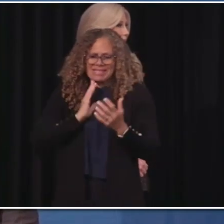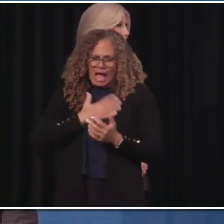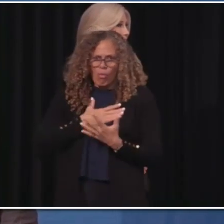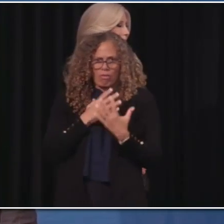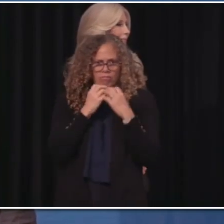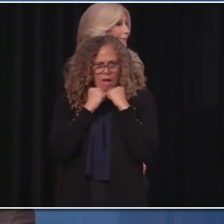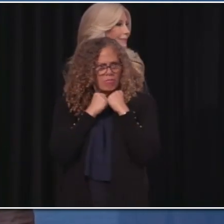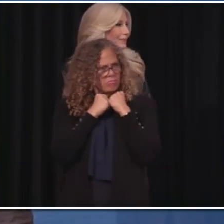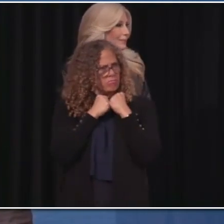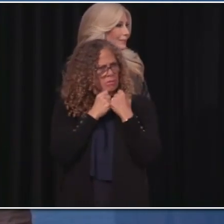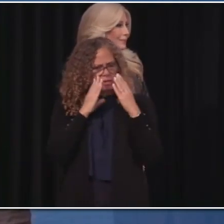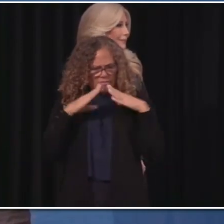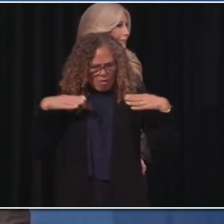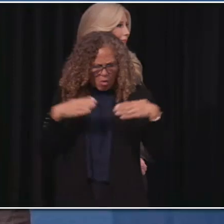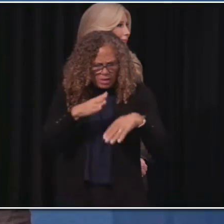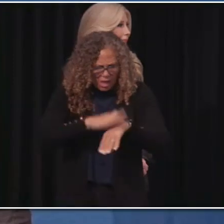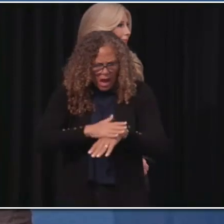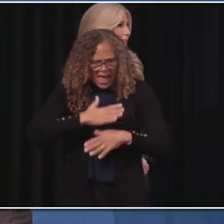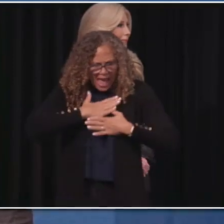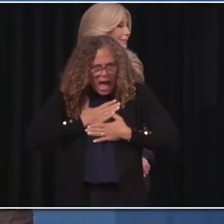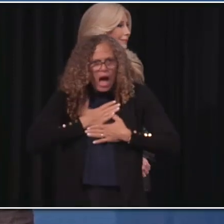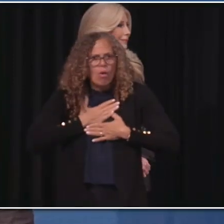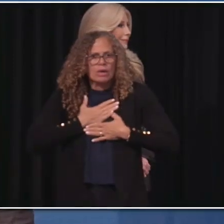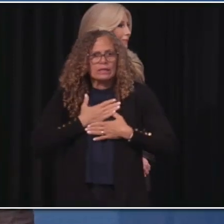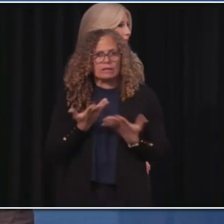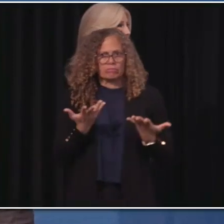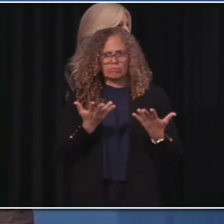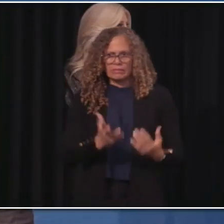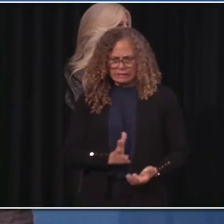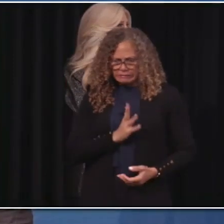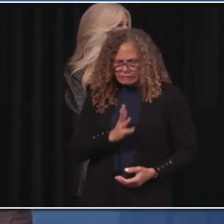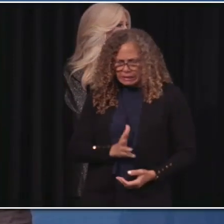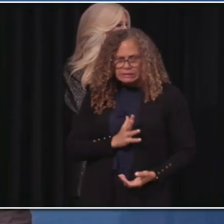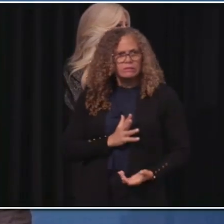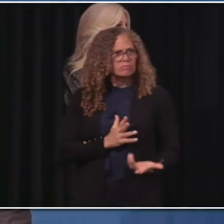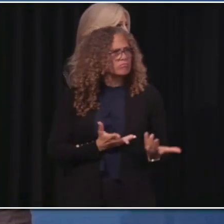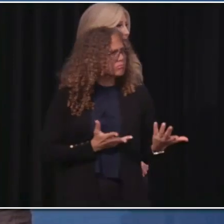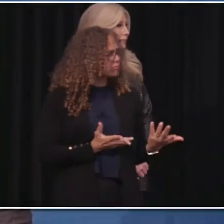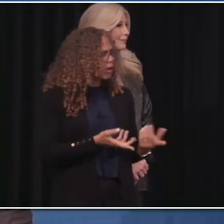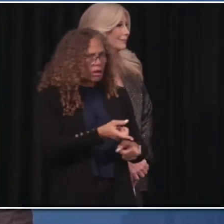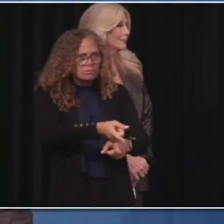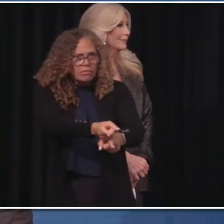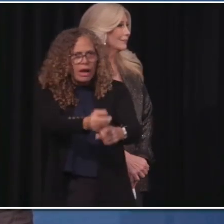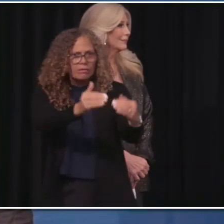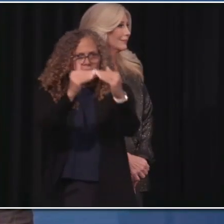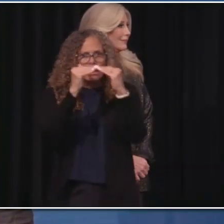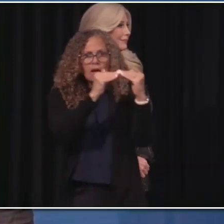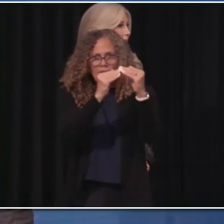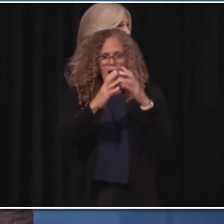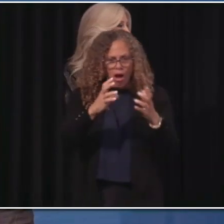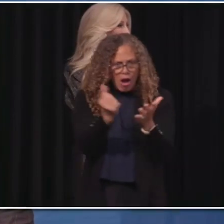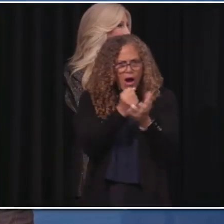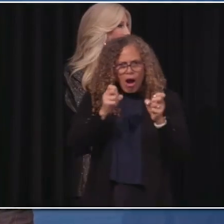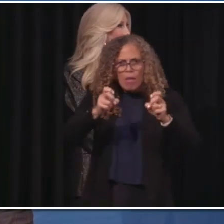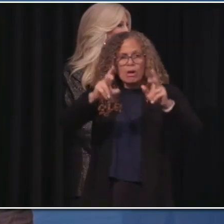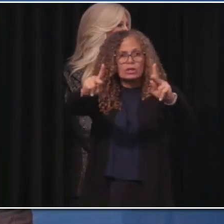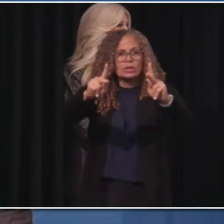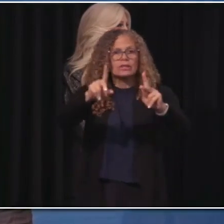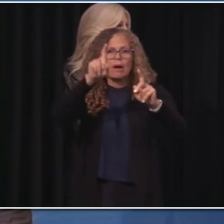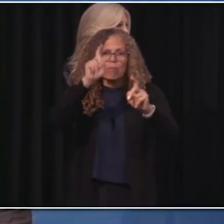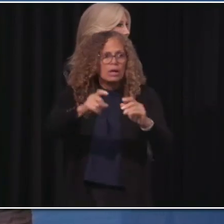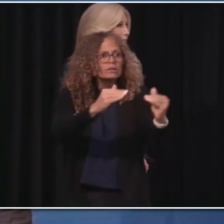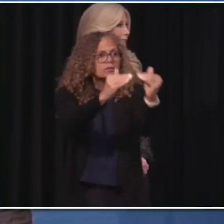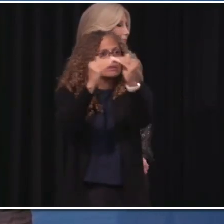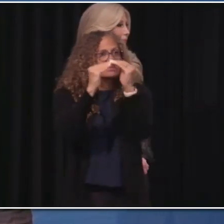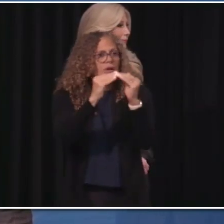values, to a San Diego County where dignity is right, opportunity is real, and justice belongs